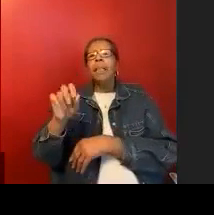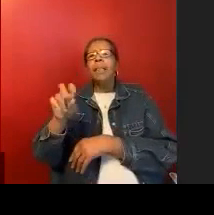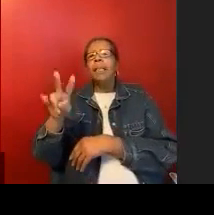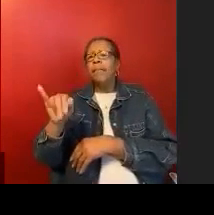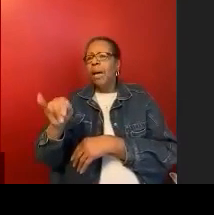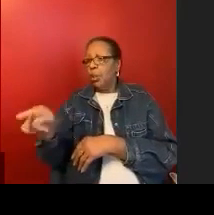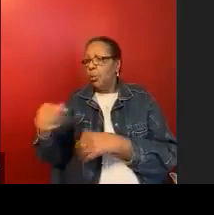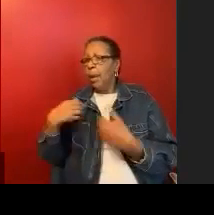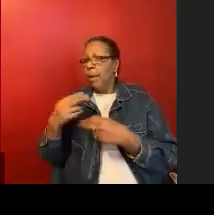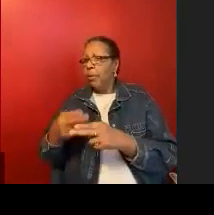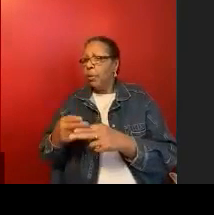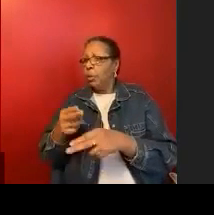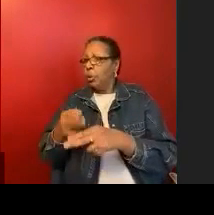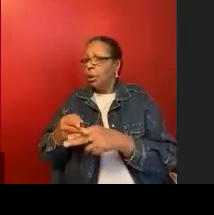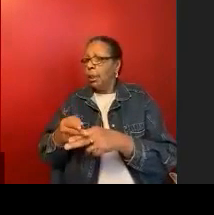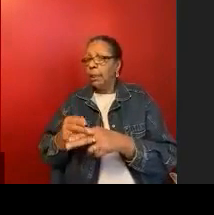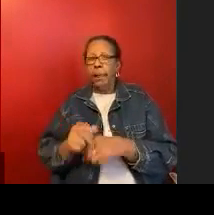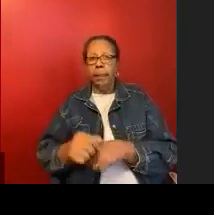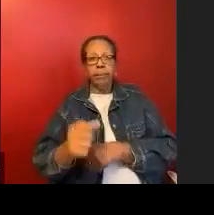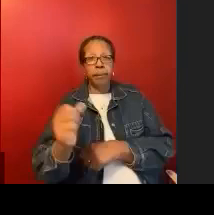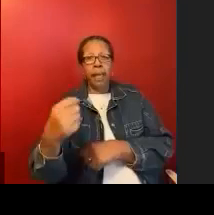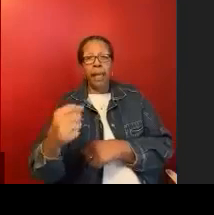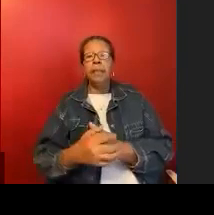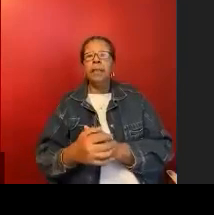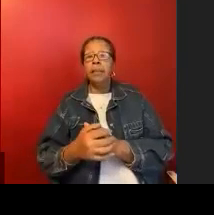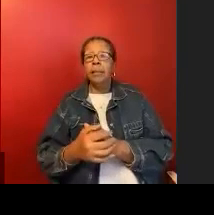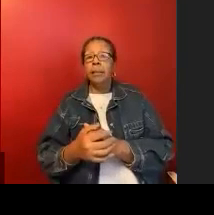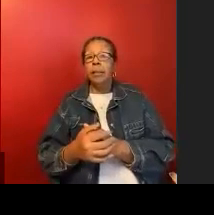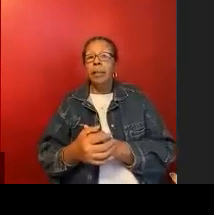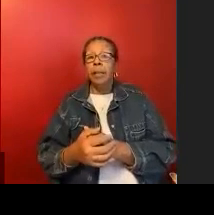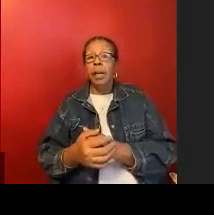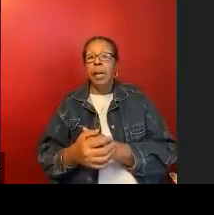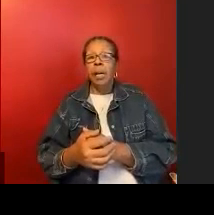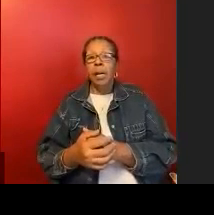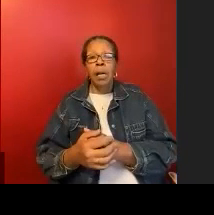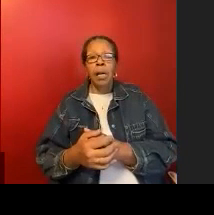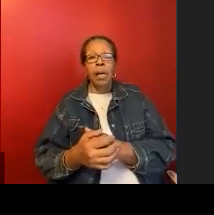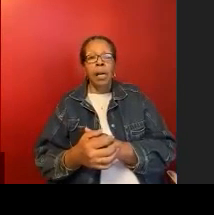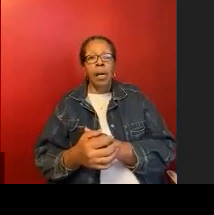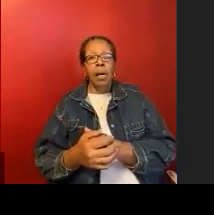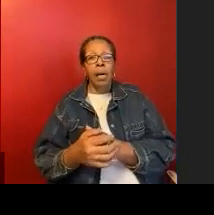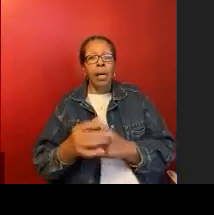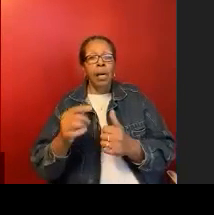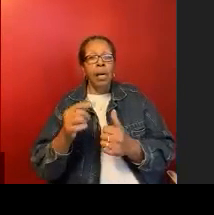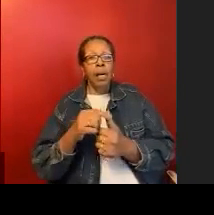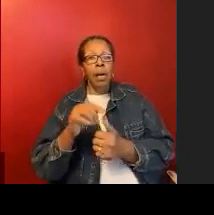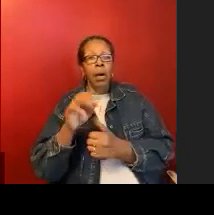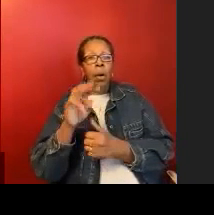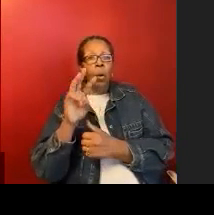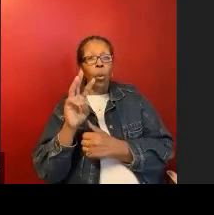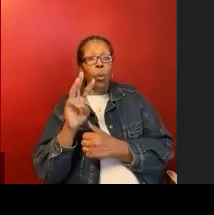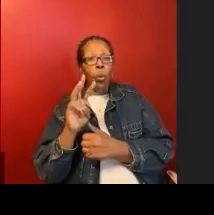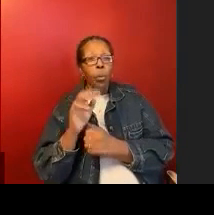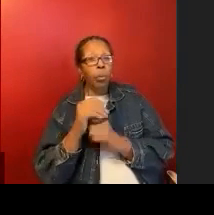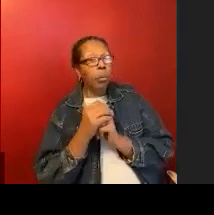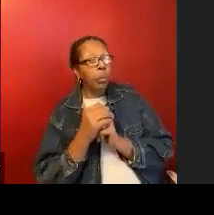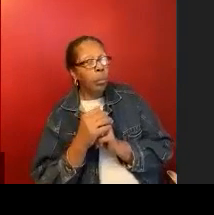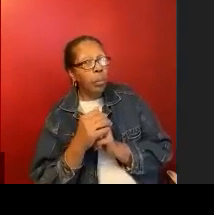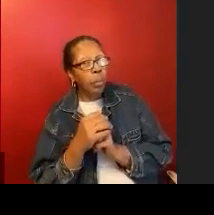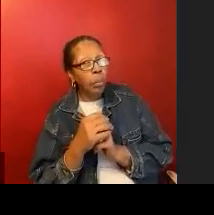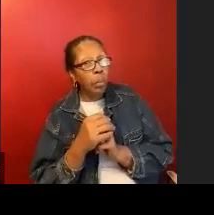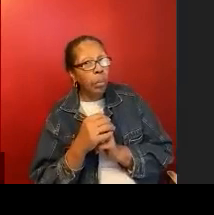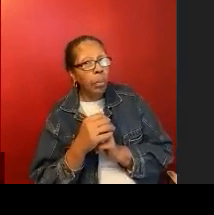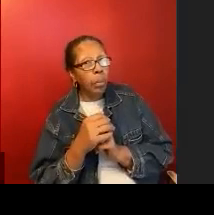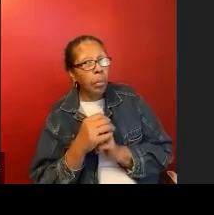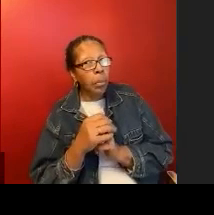Yes. Speak up. Yes. What are they? I think it's called Wee Wee. He said Wee